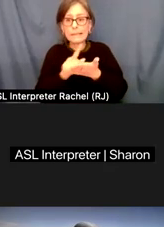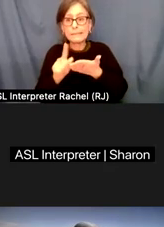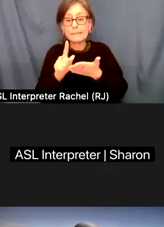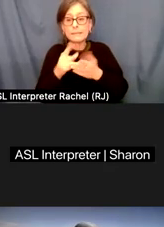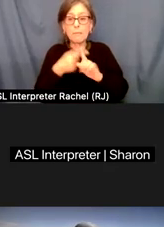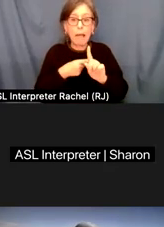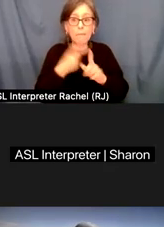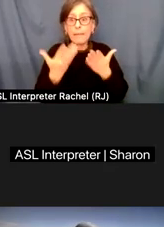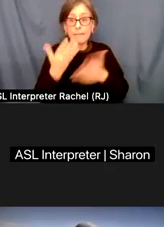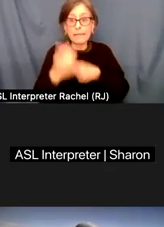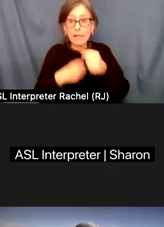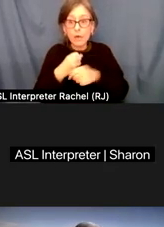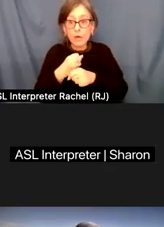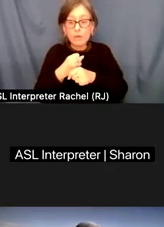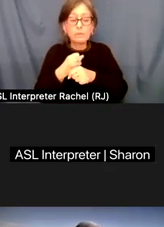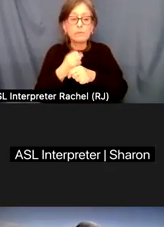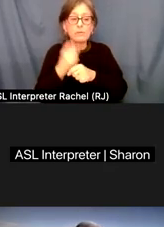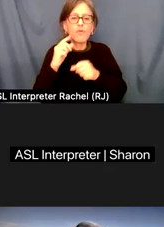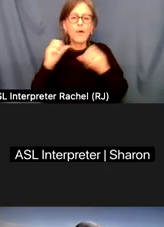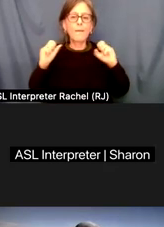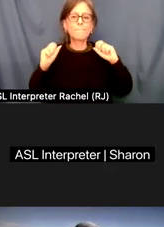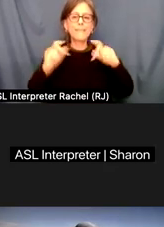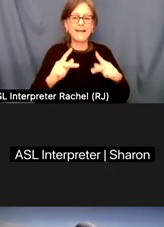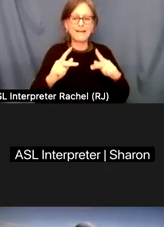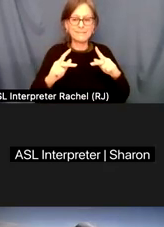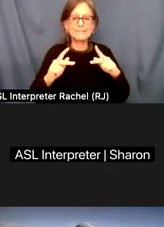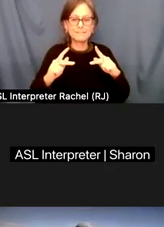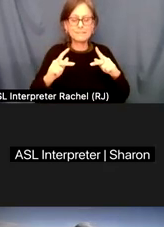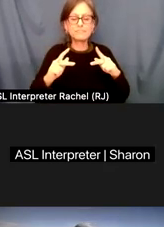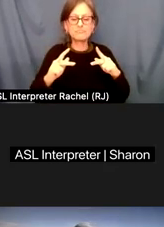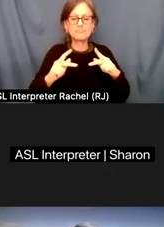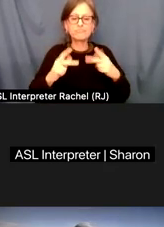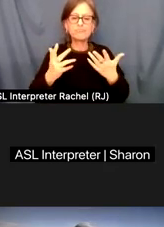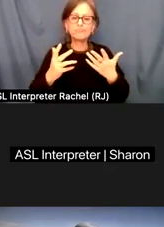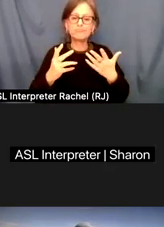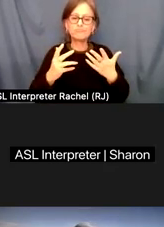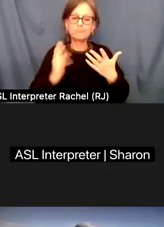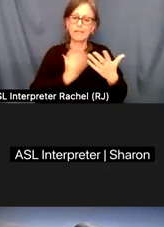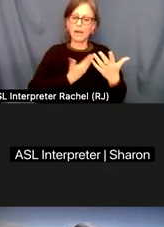years to kind of restore our